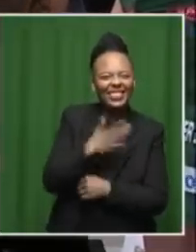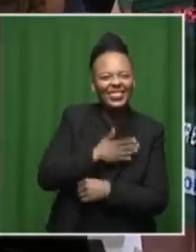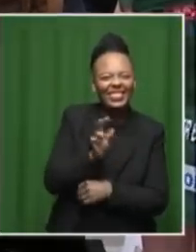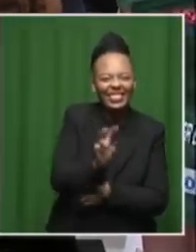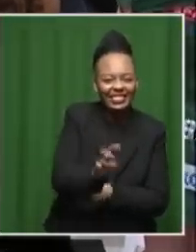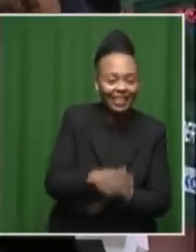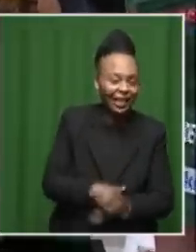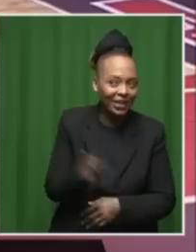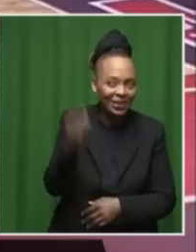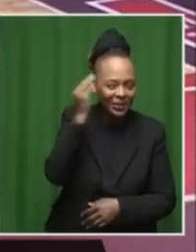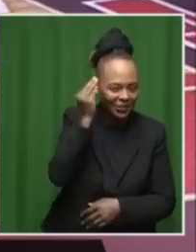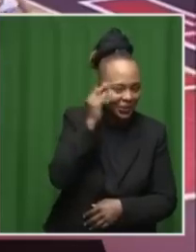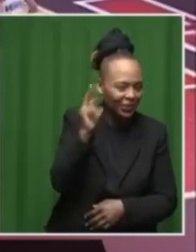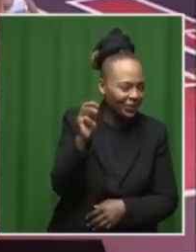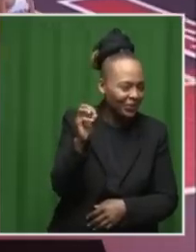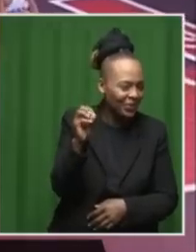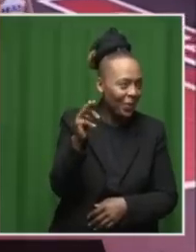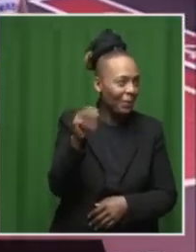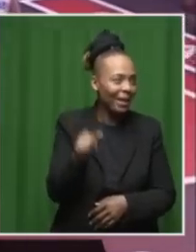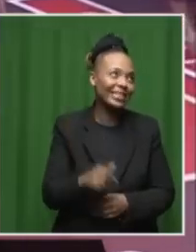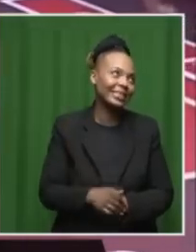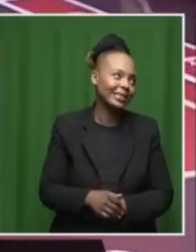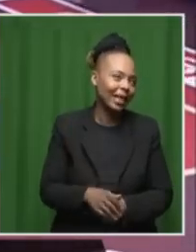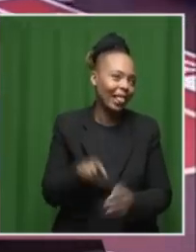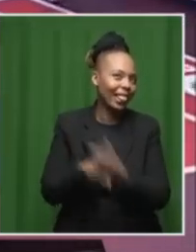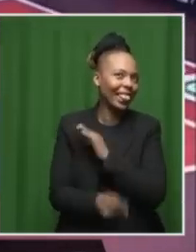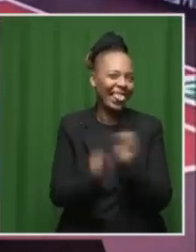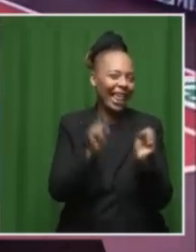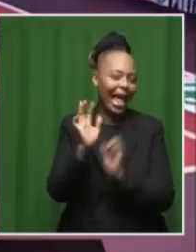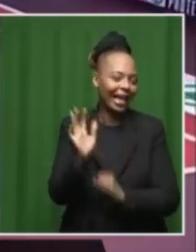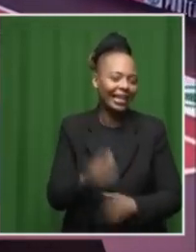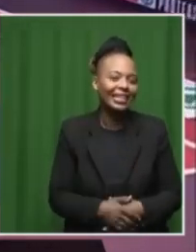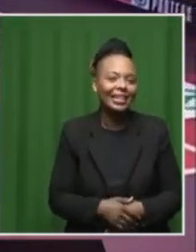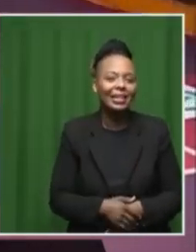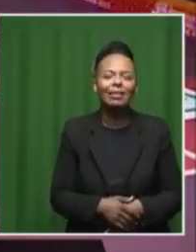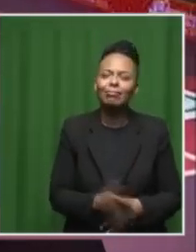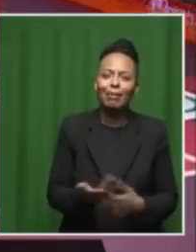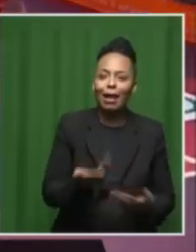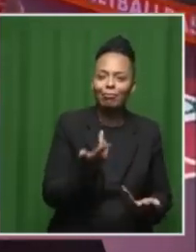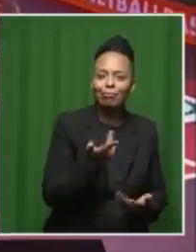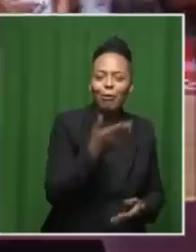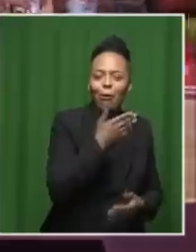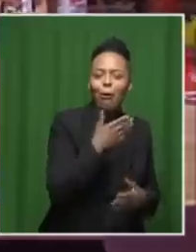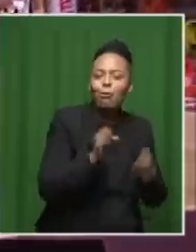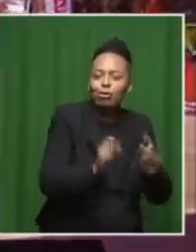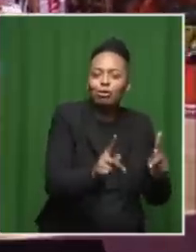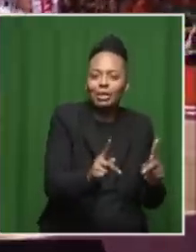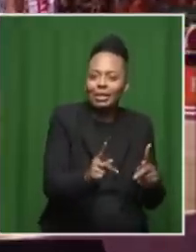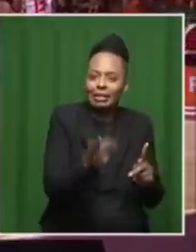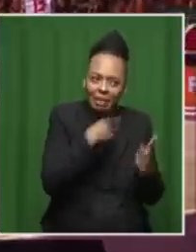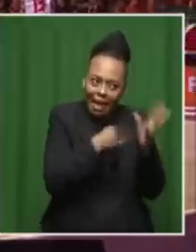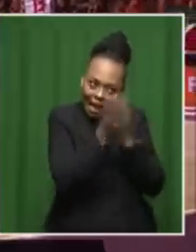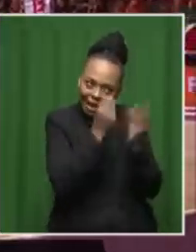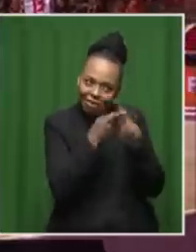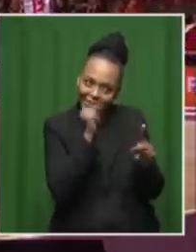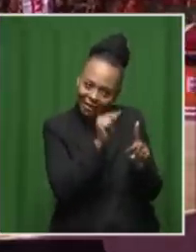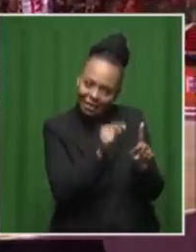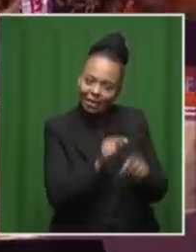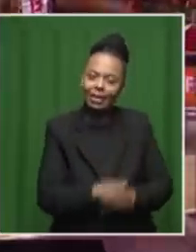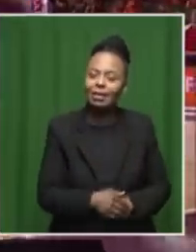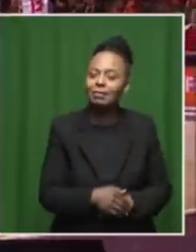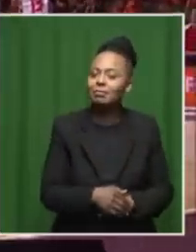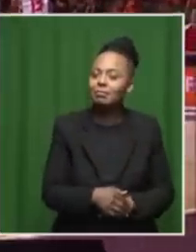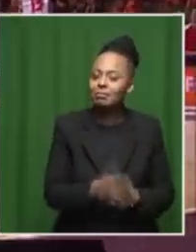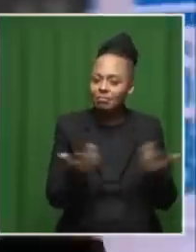Norma, need we say more? Yeah, it's been a great opportunity for me to learn. And I think sometimes you don't only learn